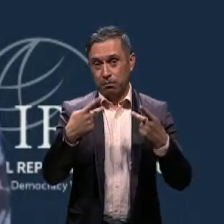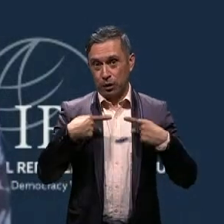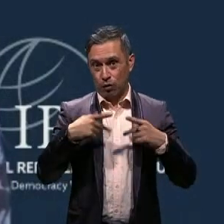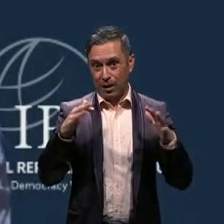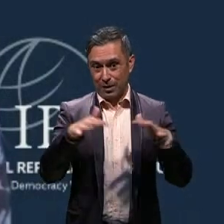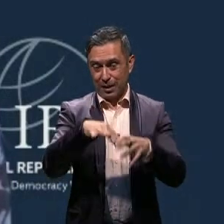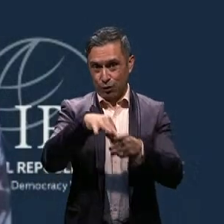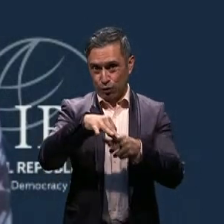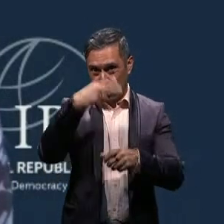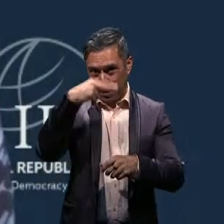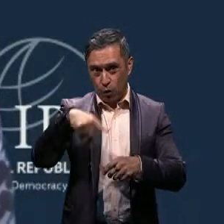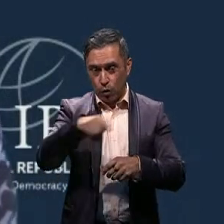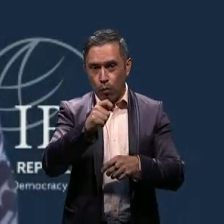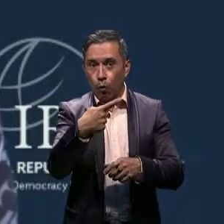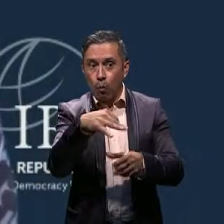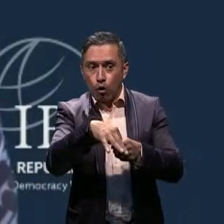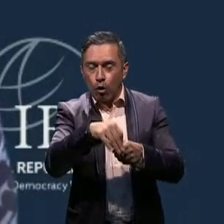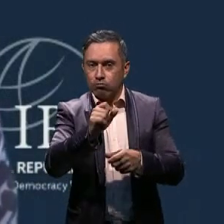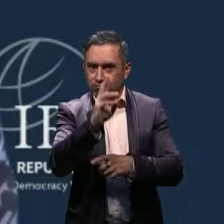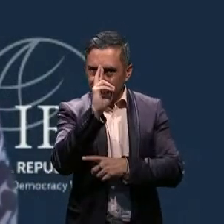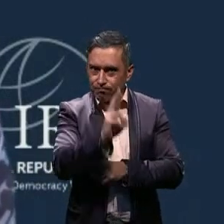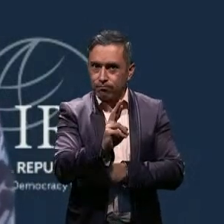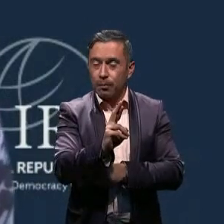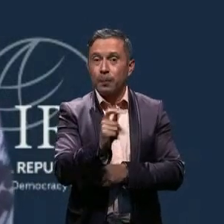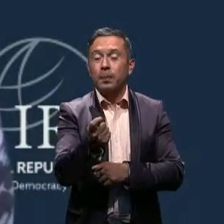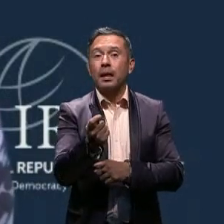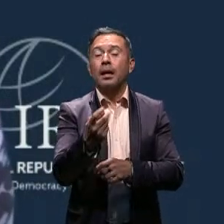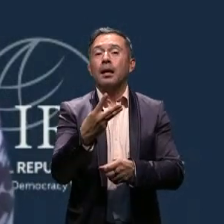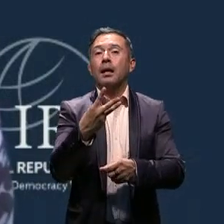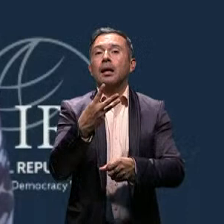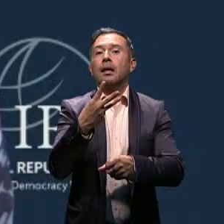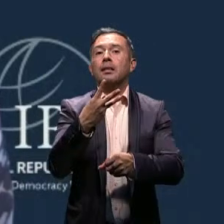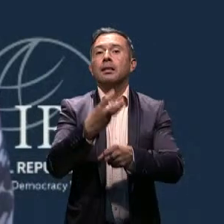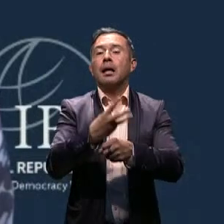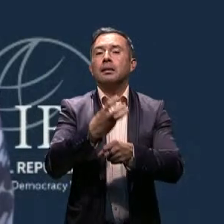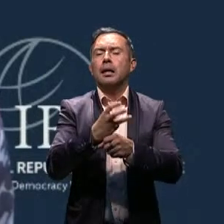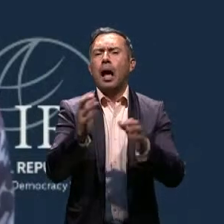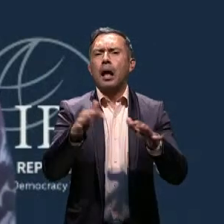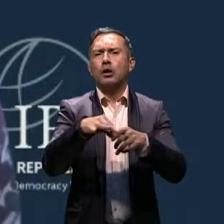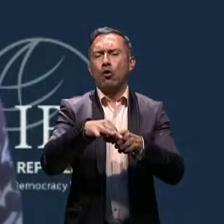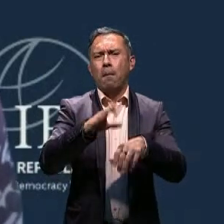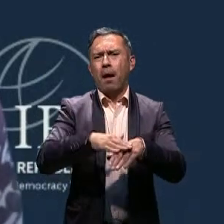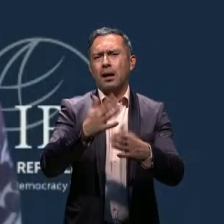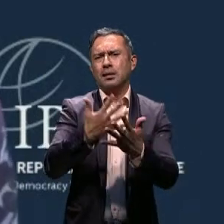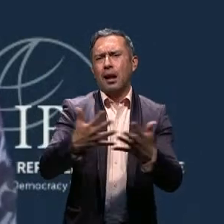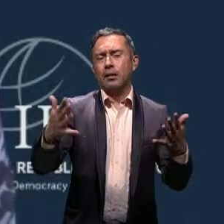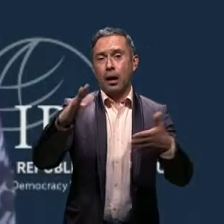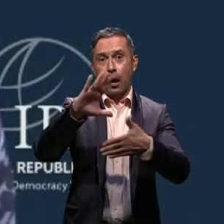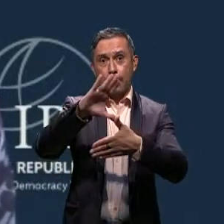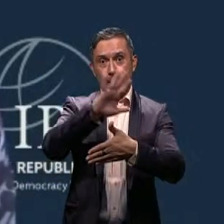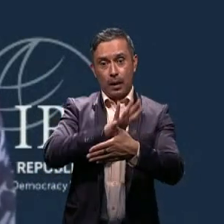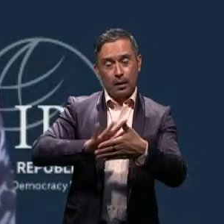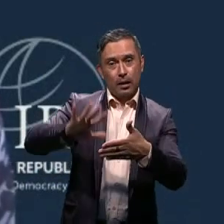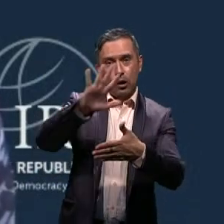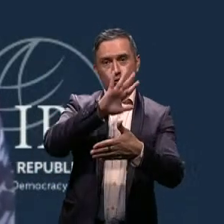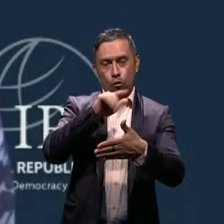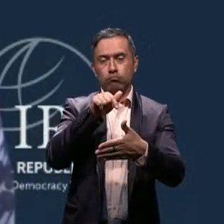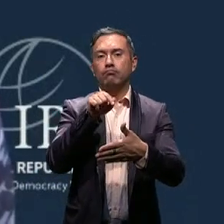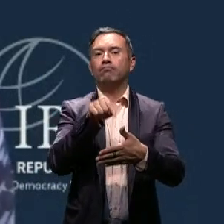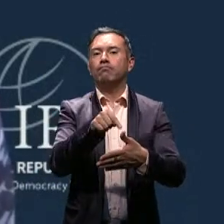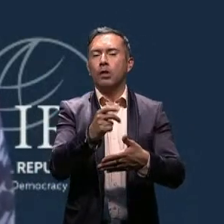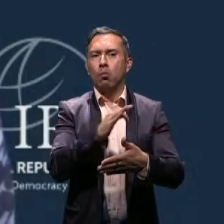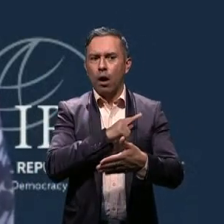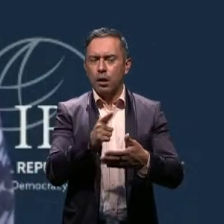93.5 million of Mexican electors, the third largest election in the Americas,